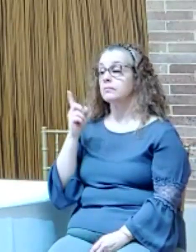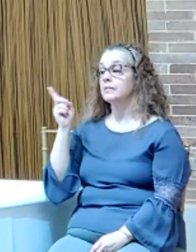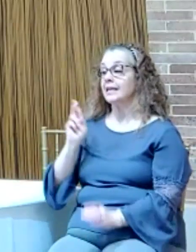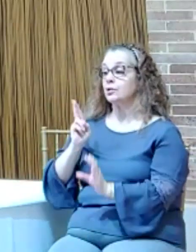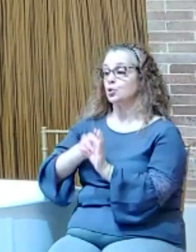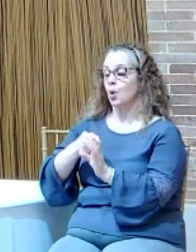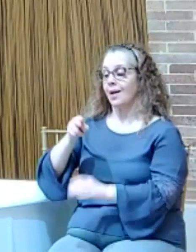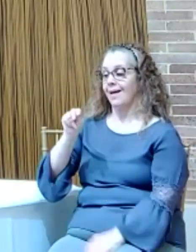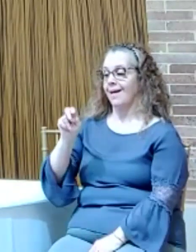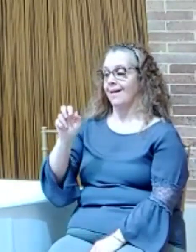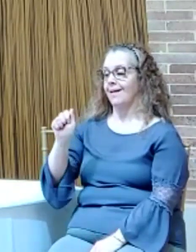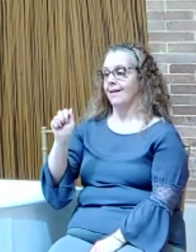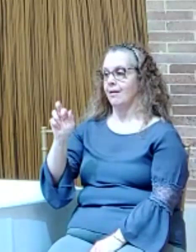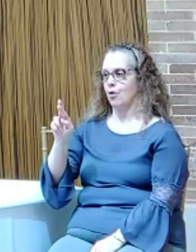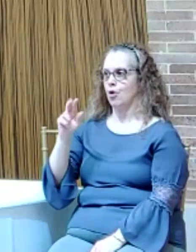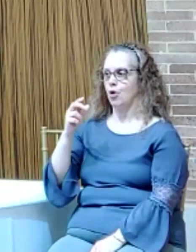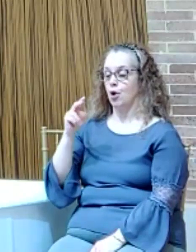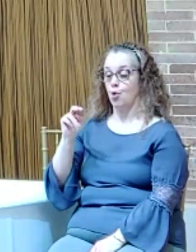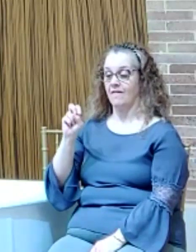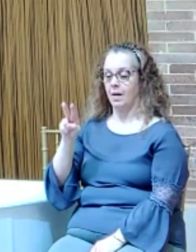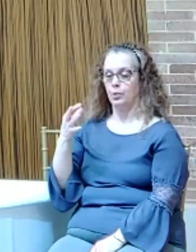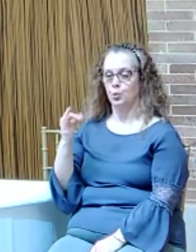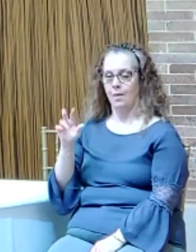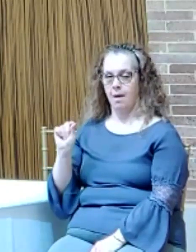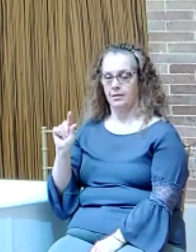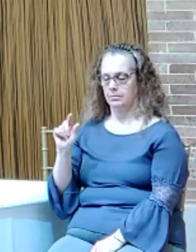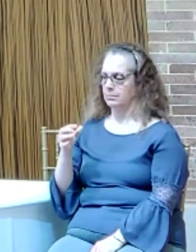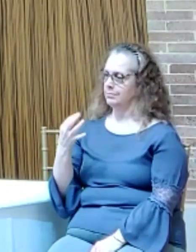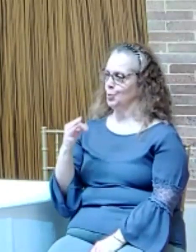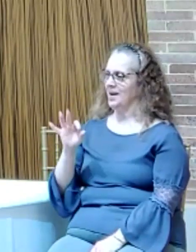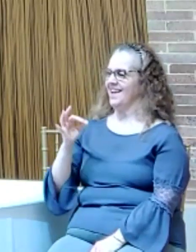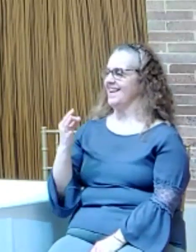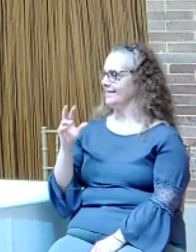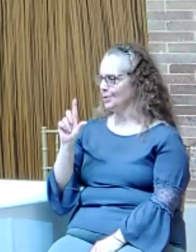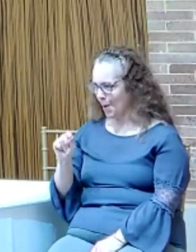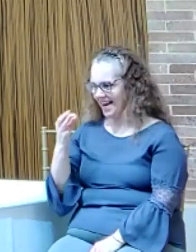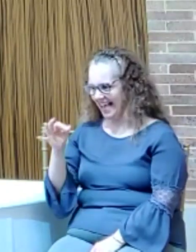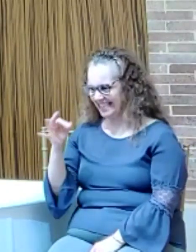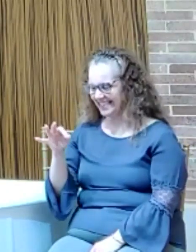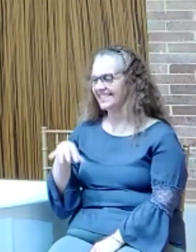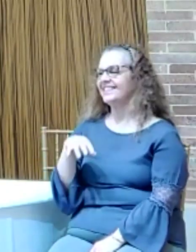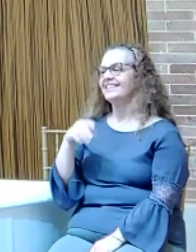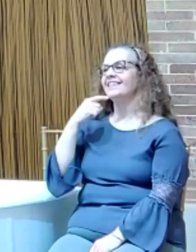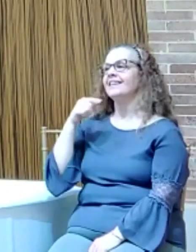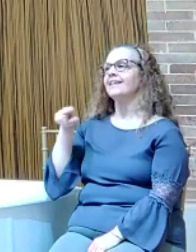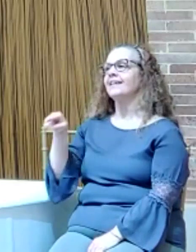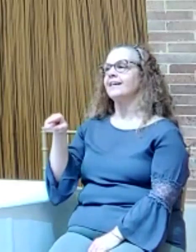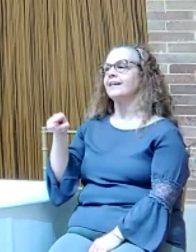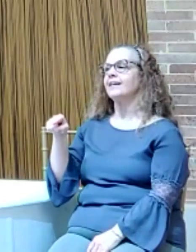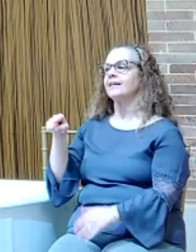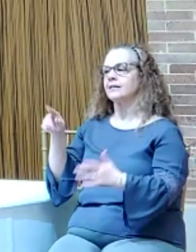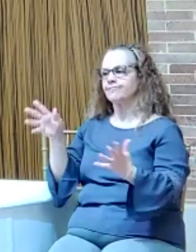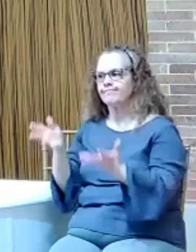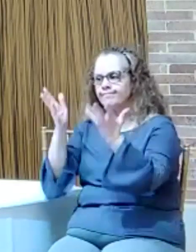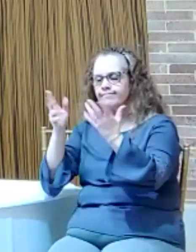AR in November of 2019 and spent his first year there re raising the association's profile